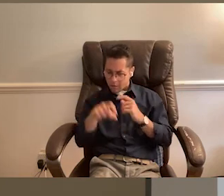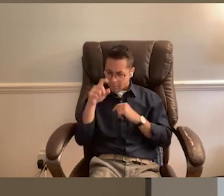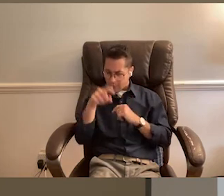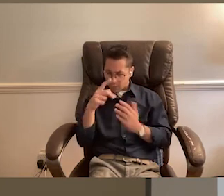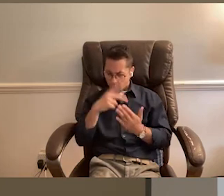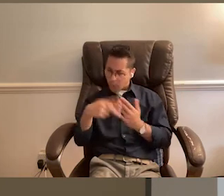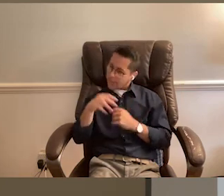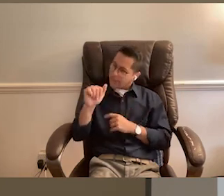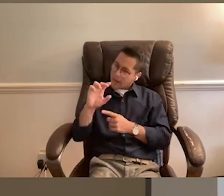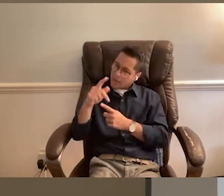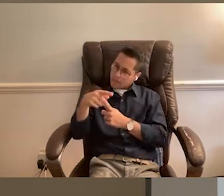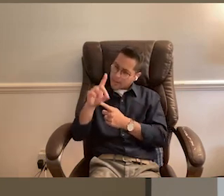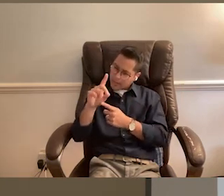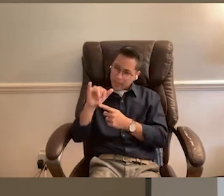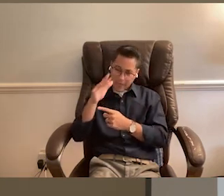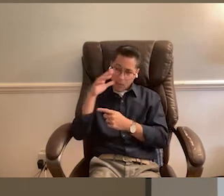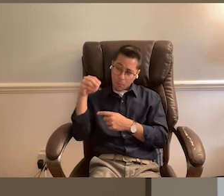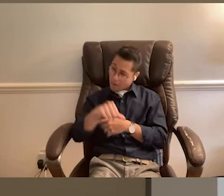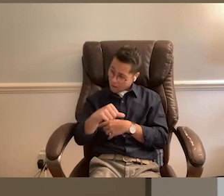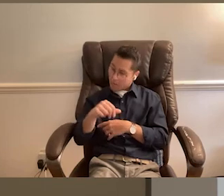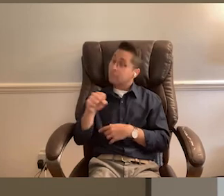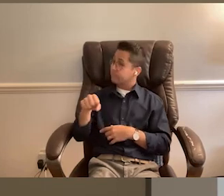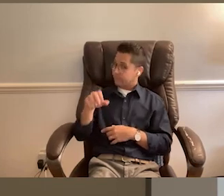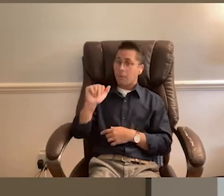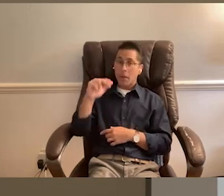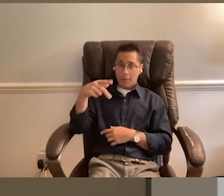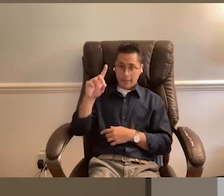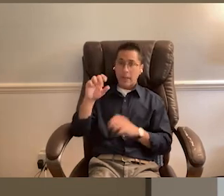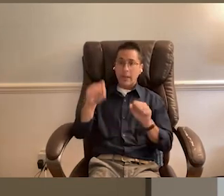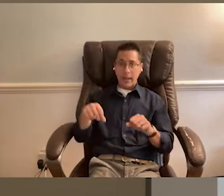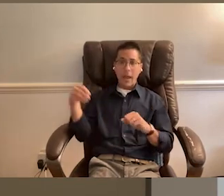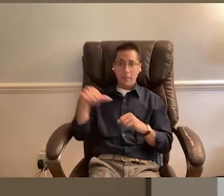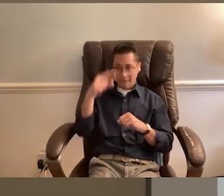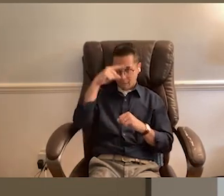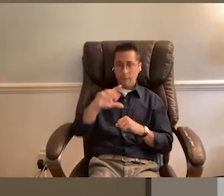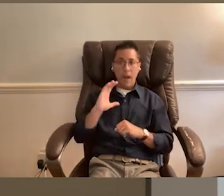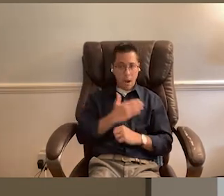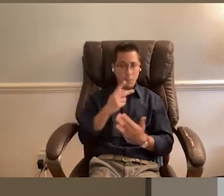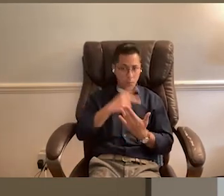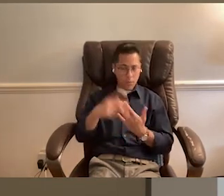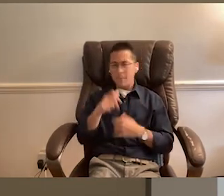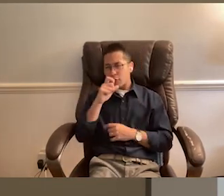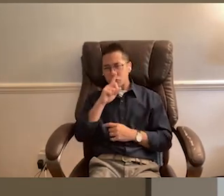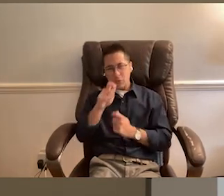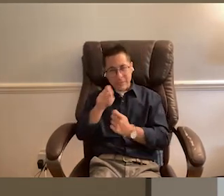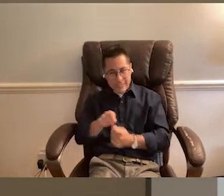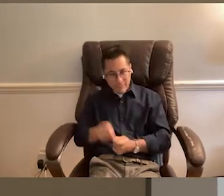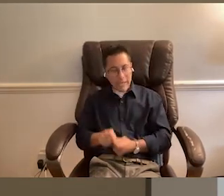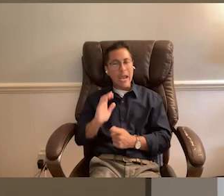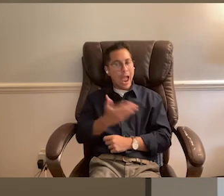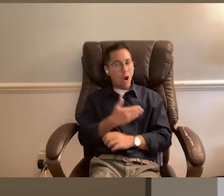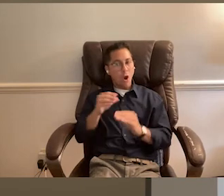love our students, and that makes me very happy. Any questions, comments, concerns? If you didn't